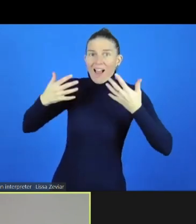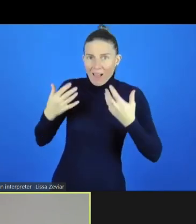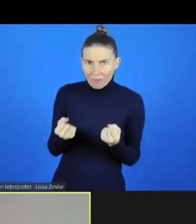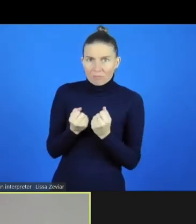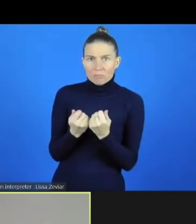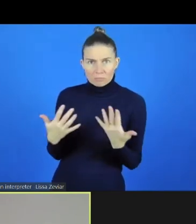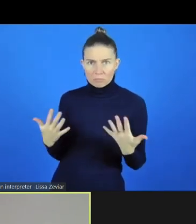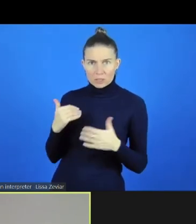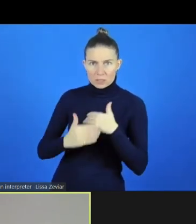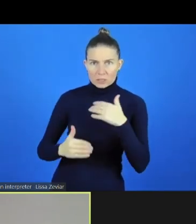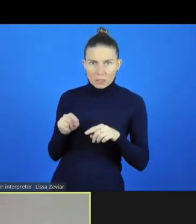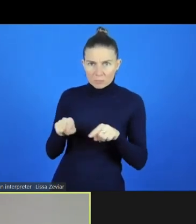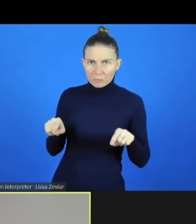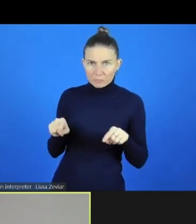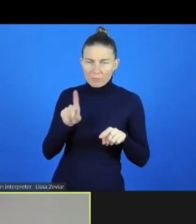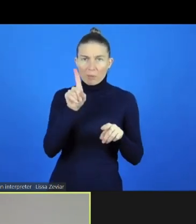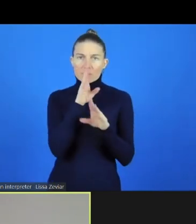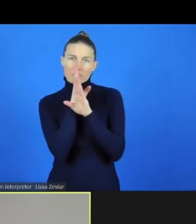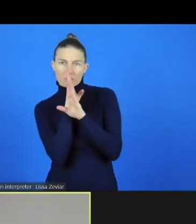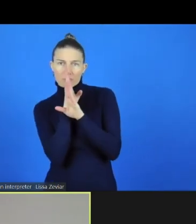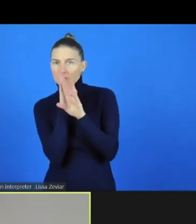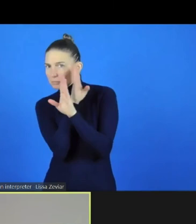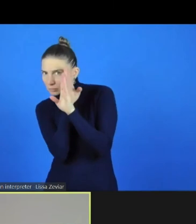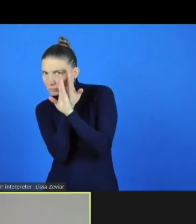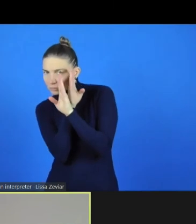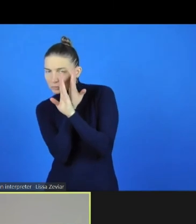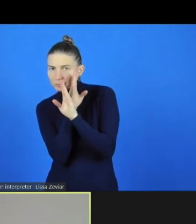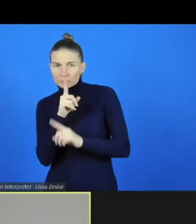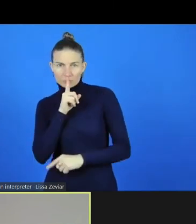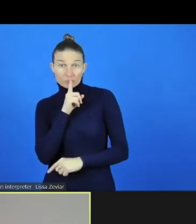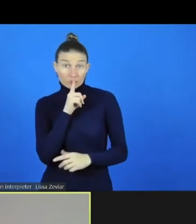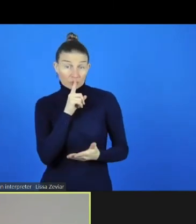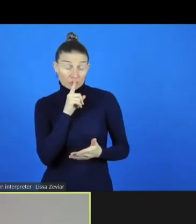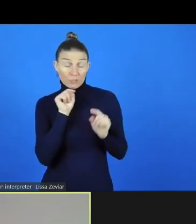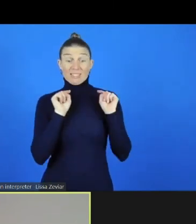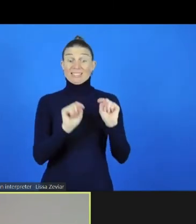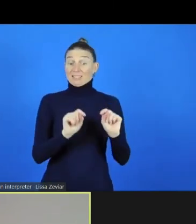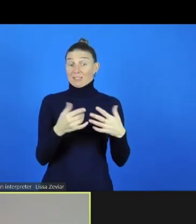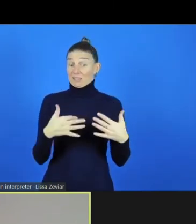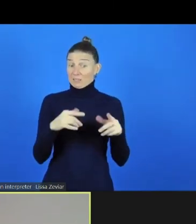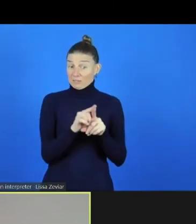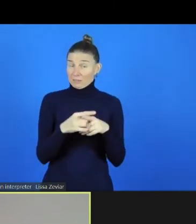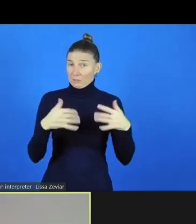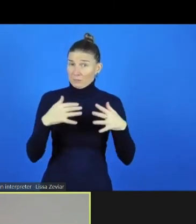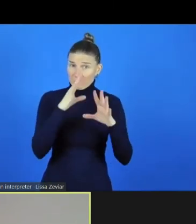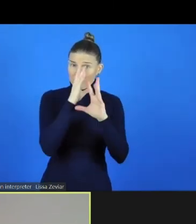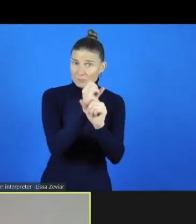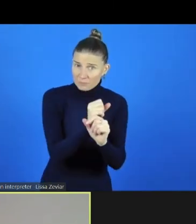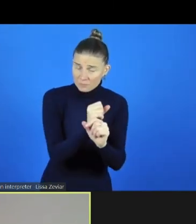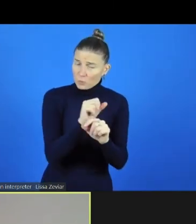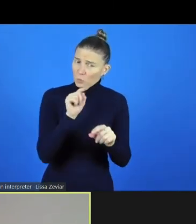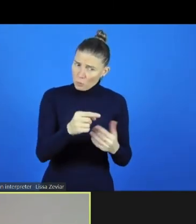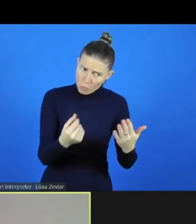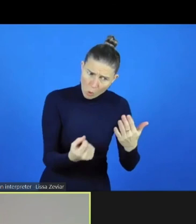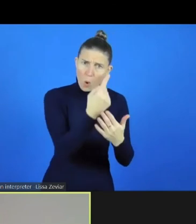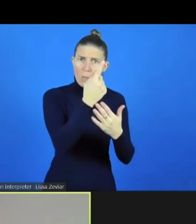they had who weren't talking about it previously. And so this is fascinating as well, and an opportunity I think that we need to jump on. Steve